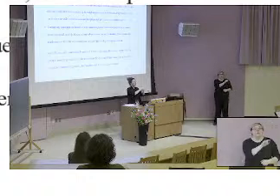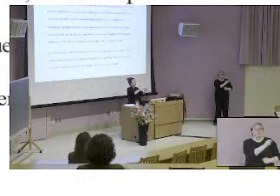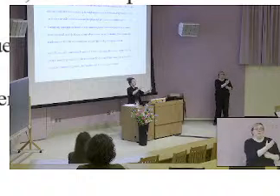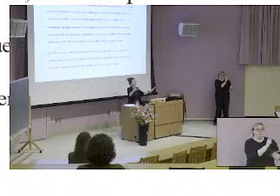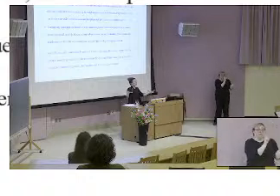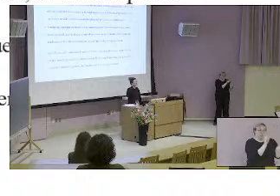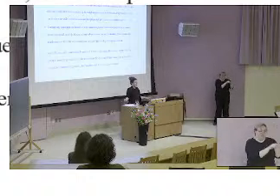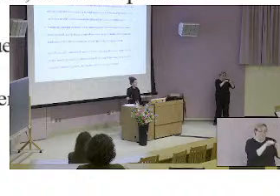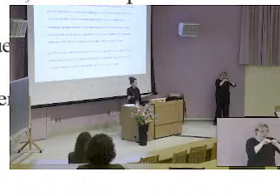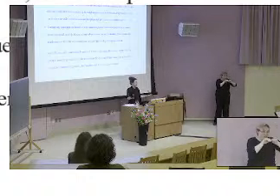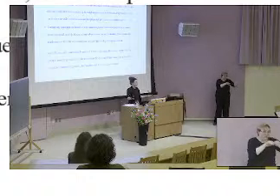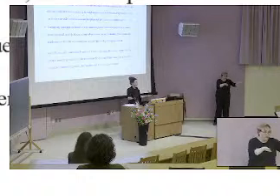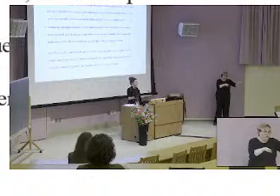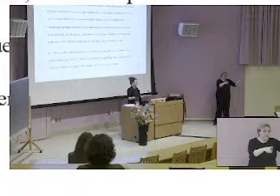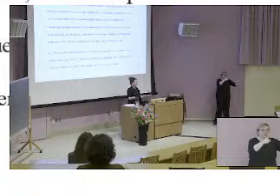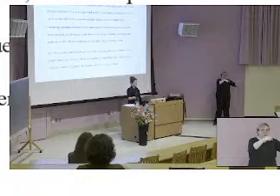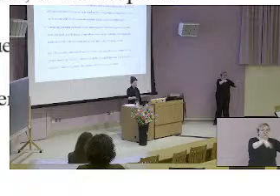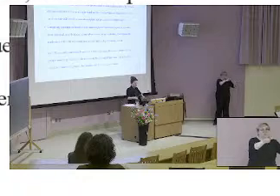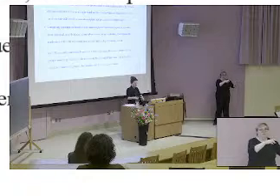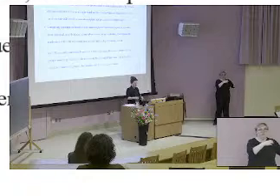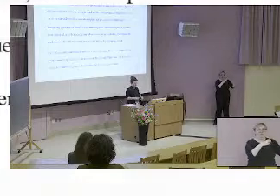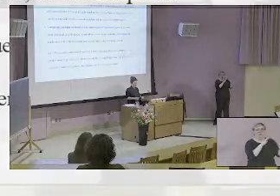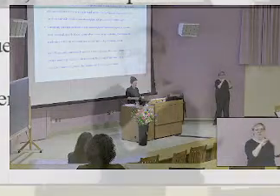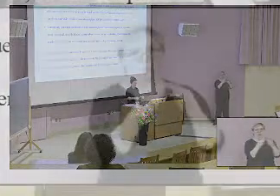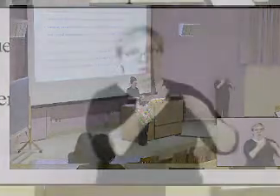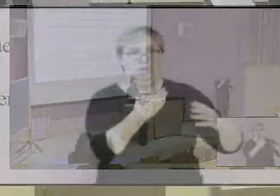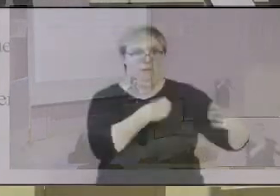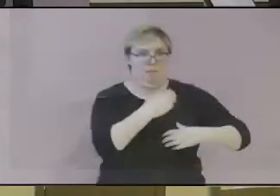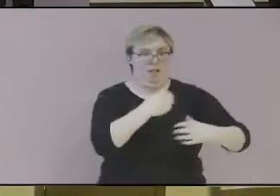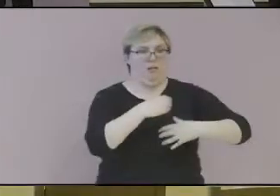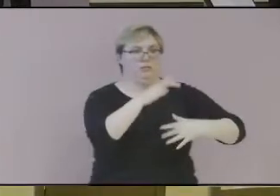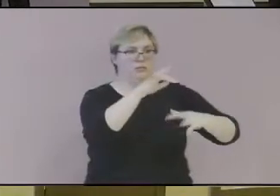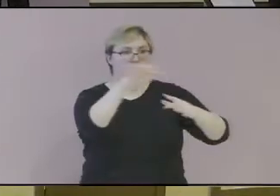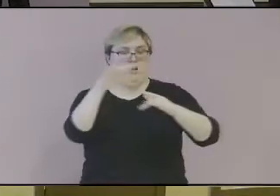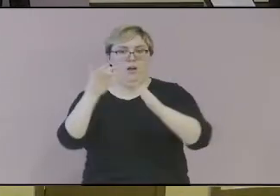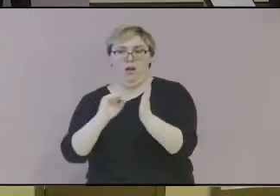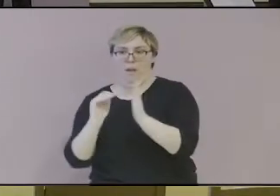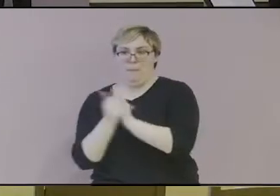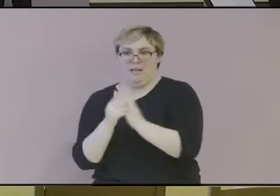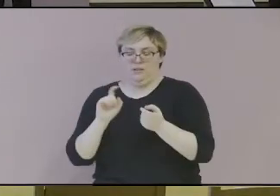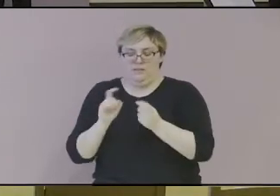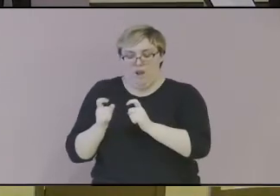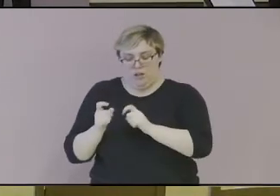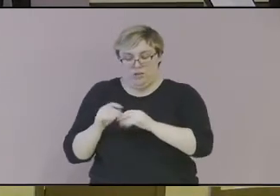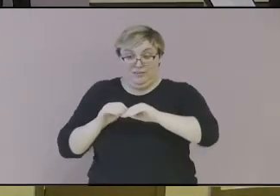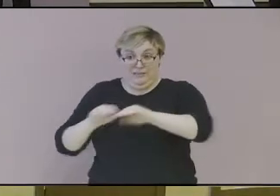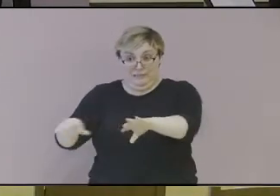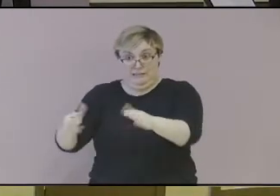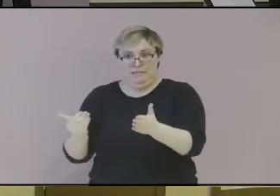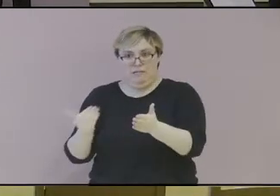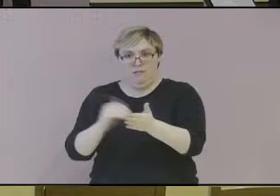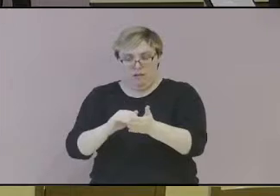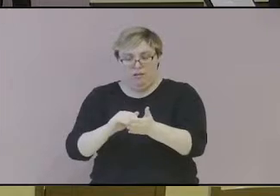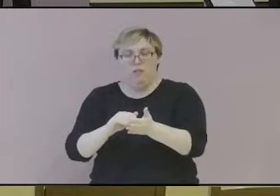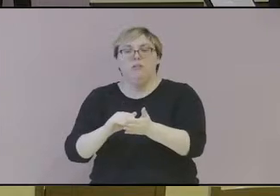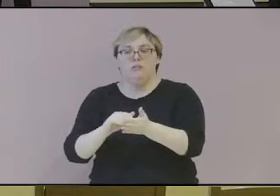became so influential around the country and controversial, built on the draft that came from these conversations and